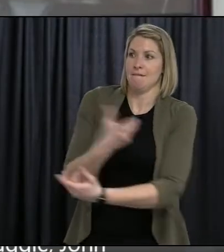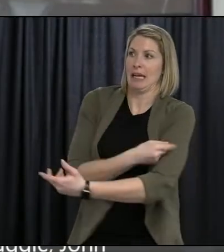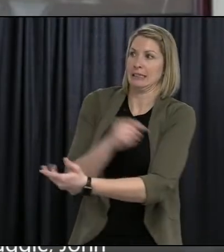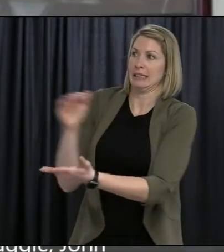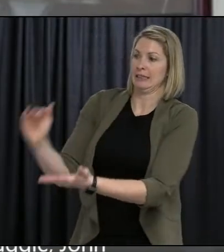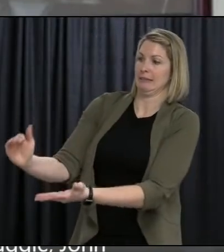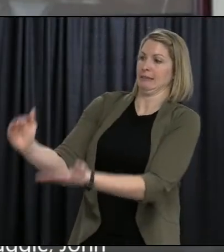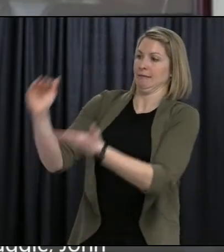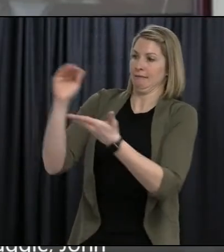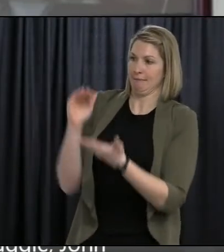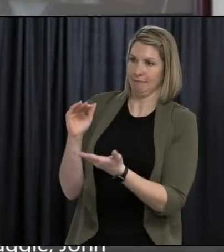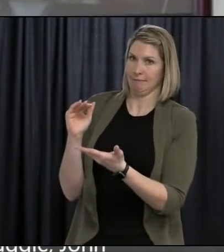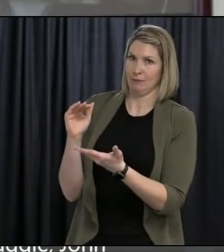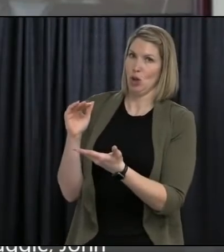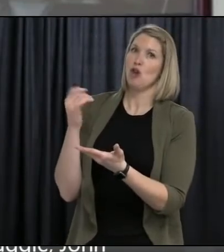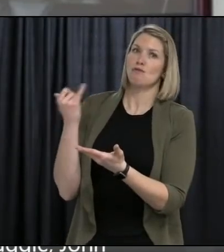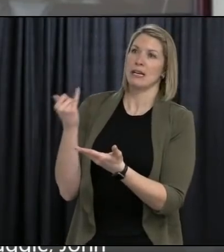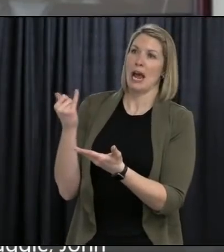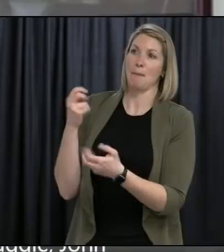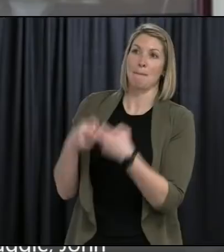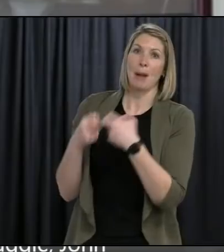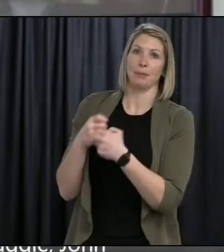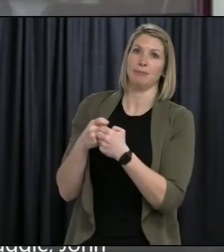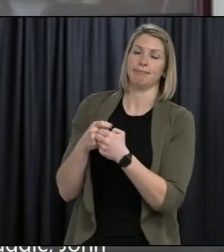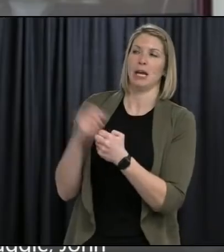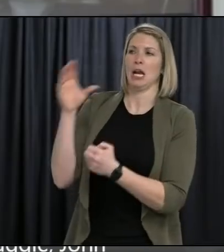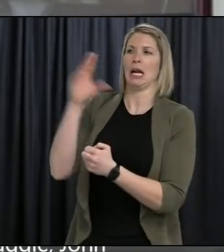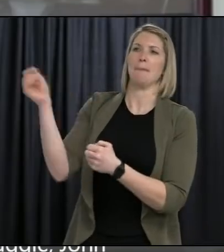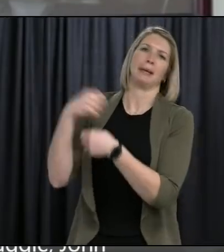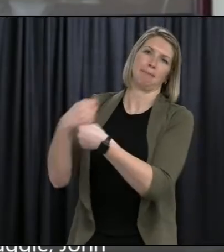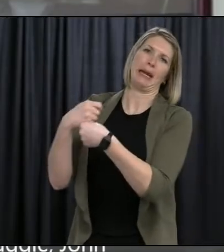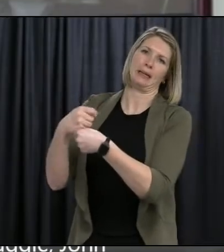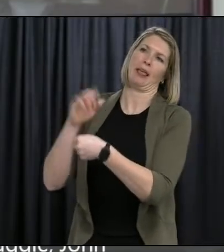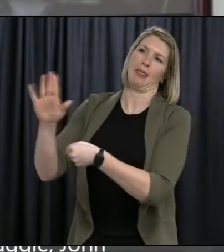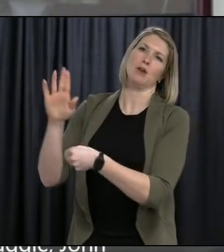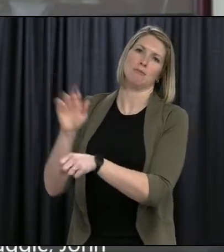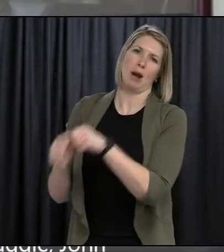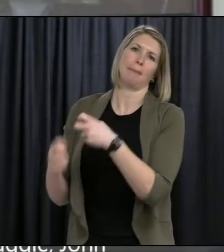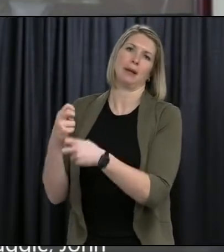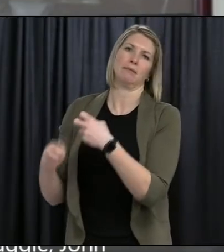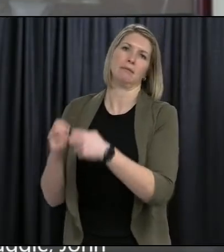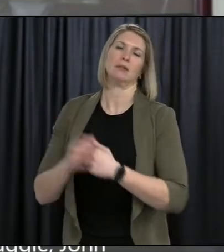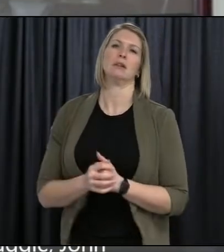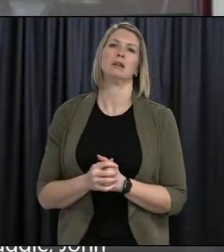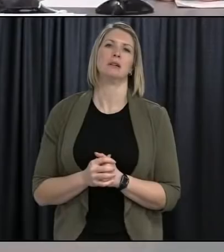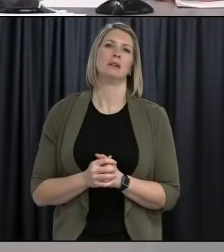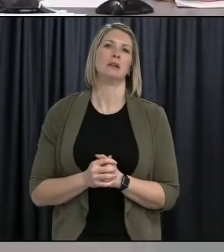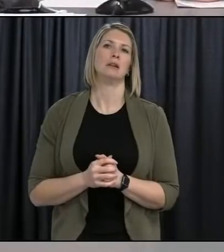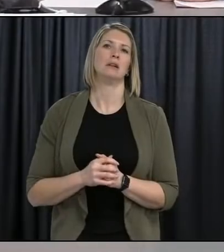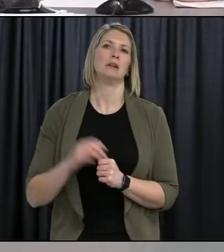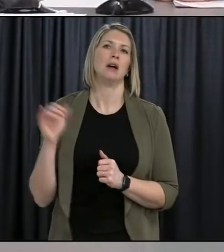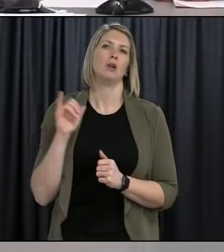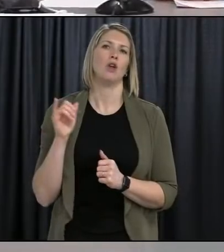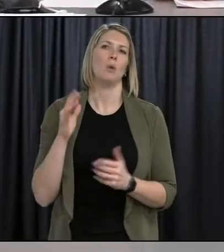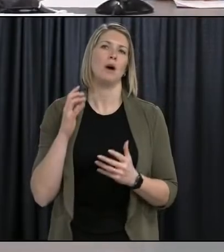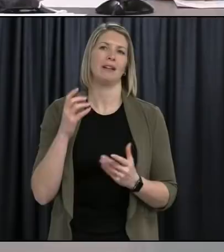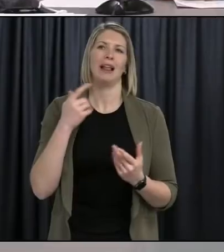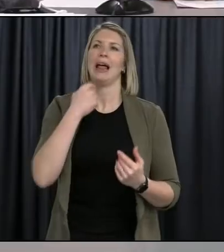vaccine delivery, and that's a manufacturing issue. Thank you, Dr. Haggie. Just for the record, we are equally besieged. Thanks.